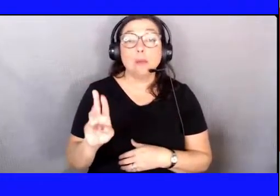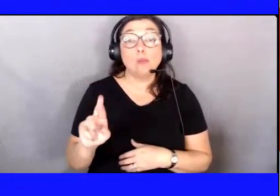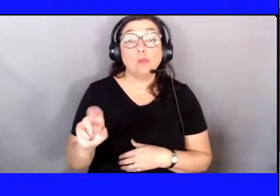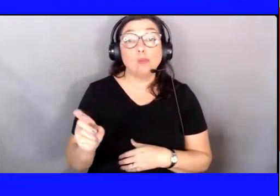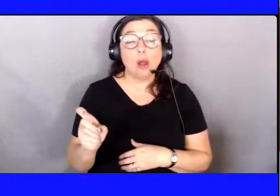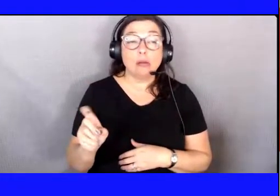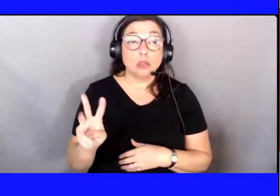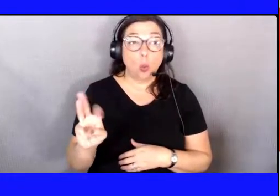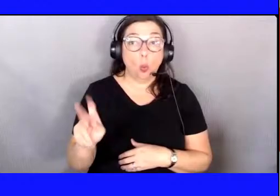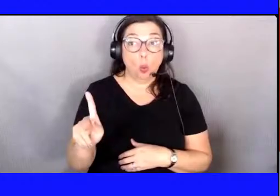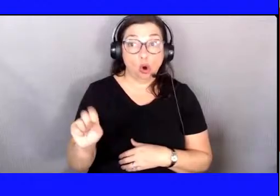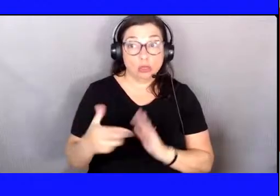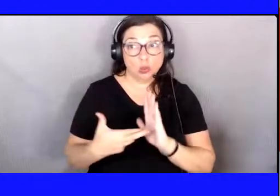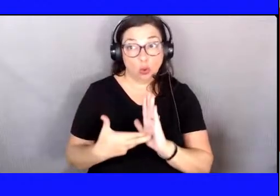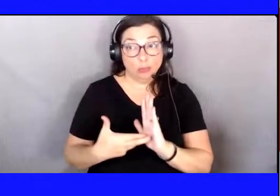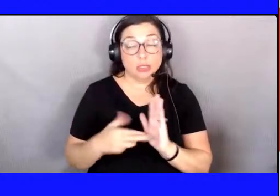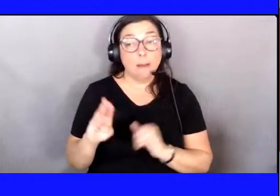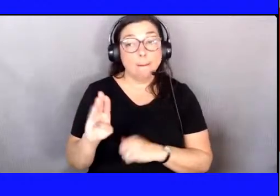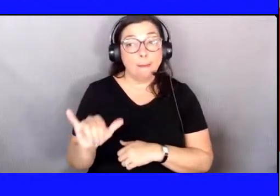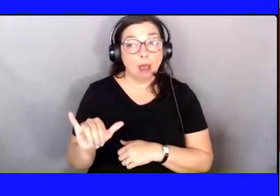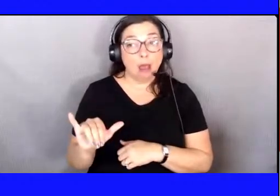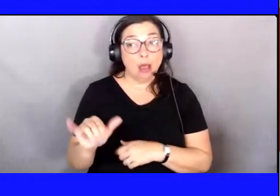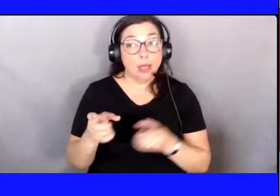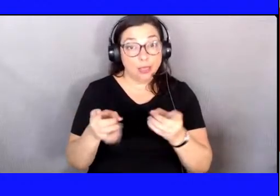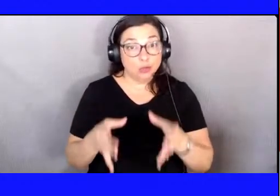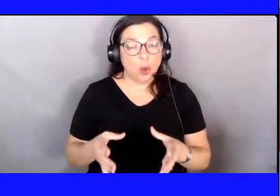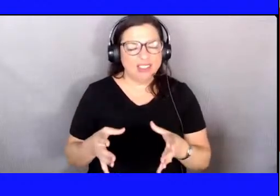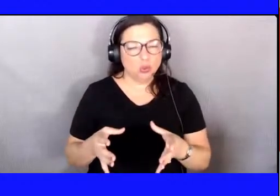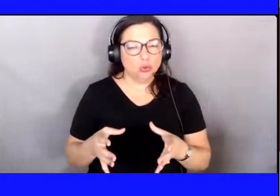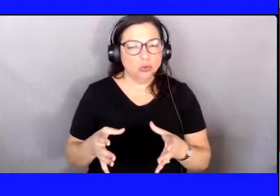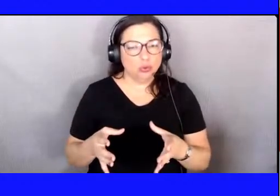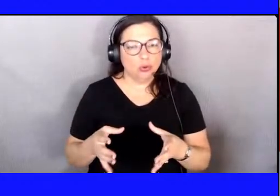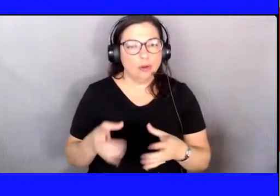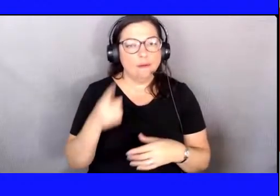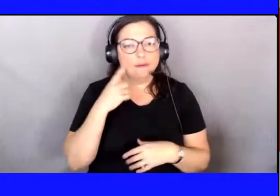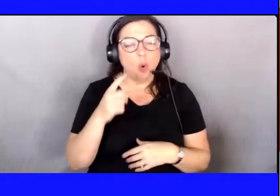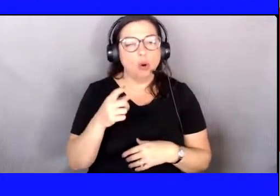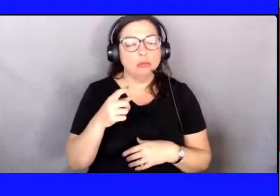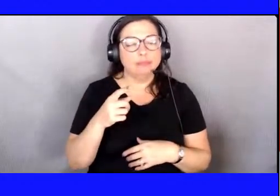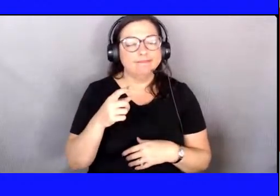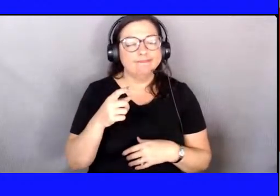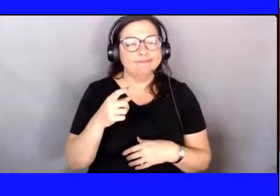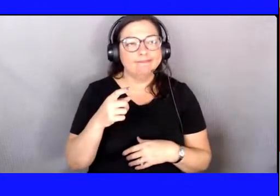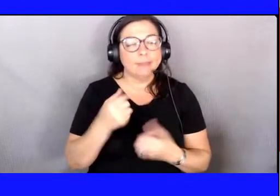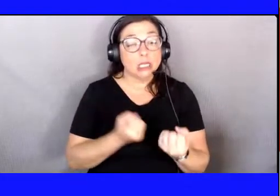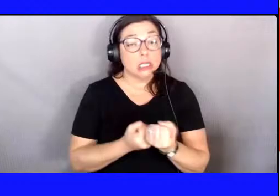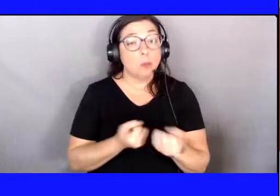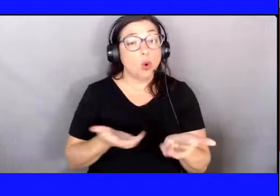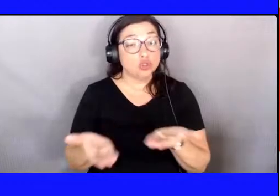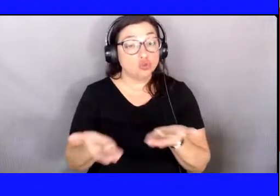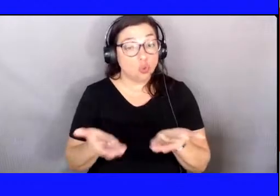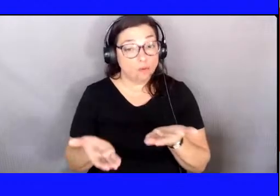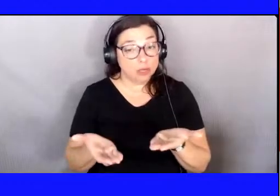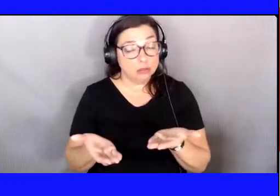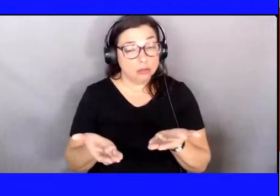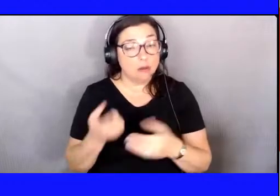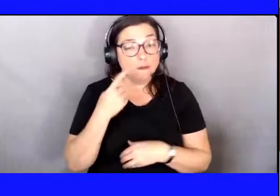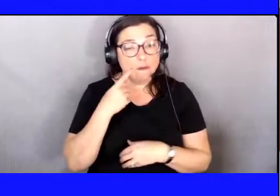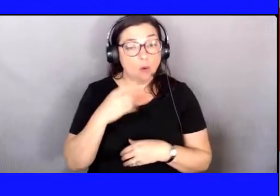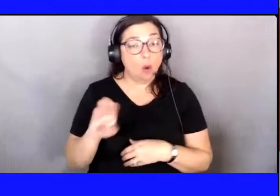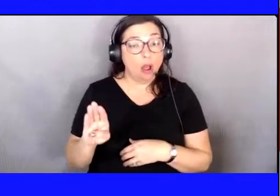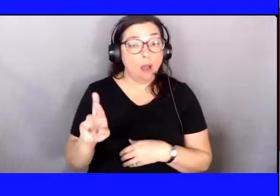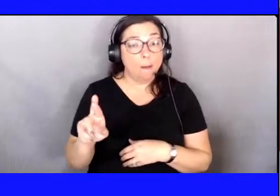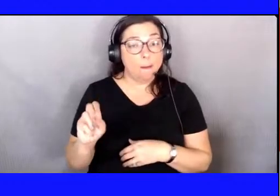again, represented by the Director of Supportive Services for